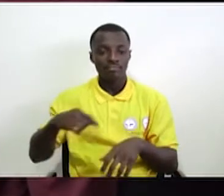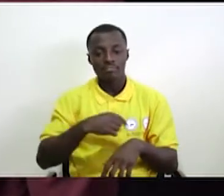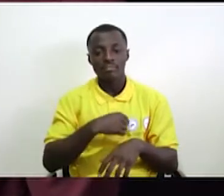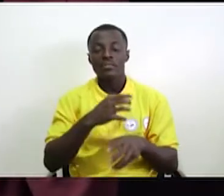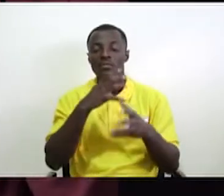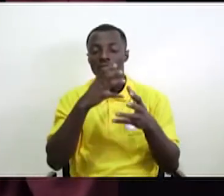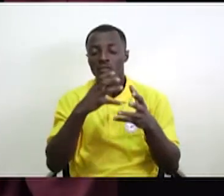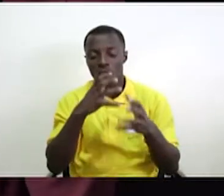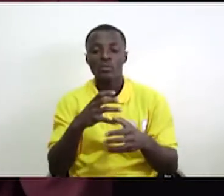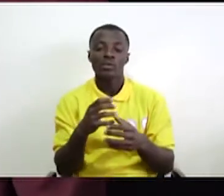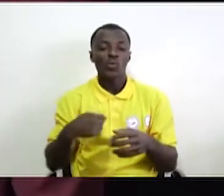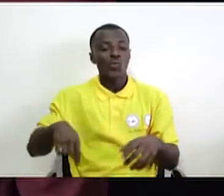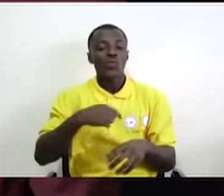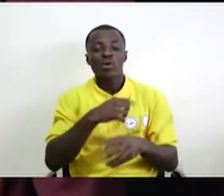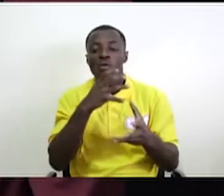warring.